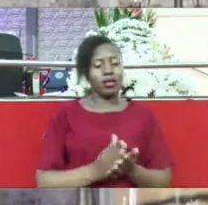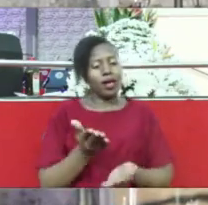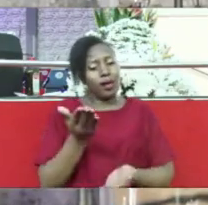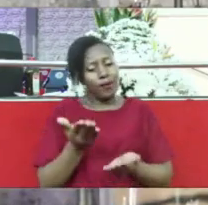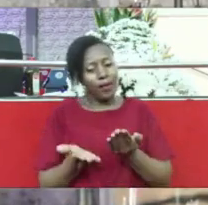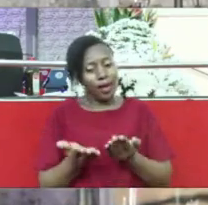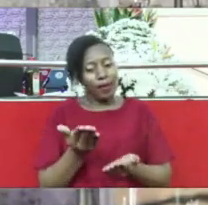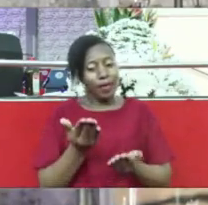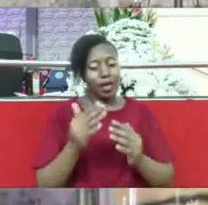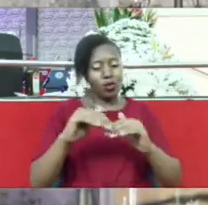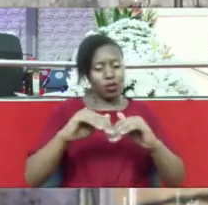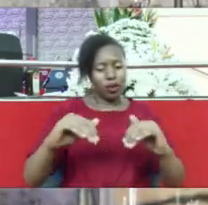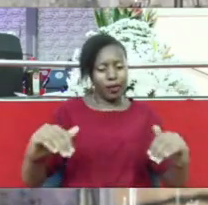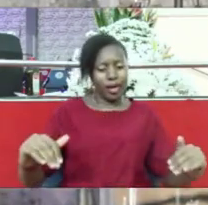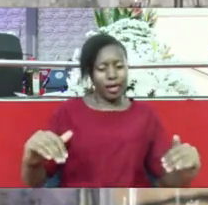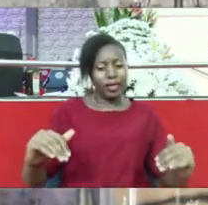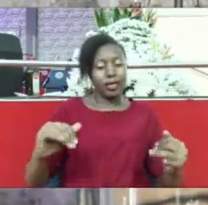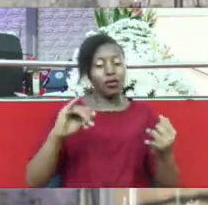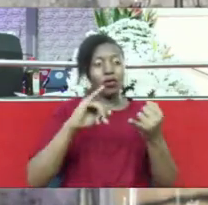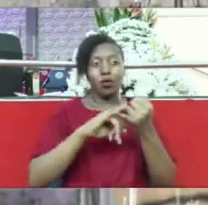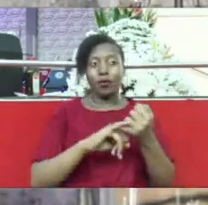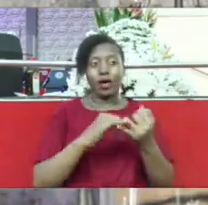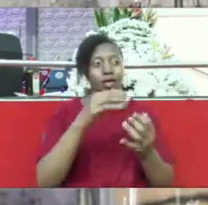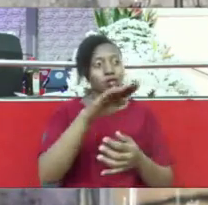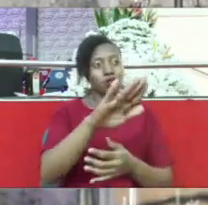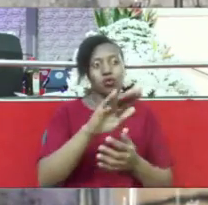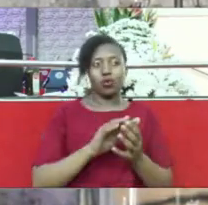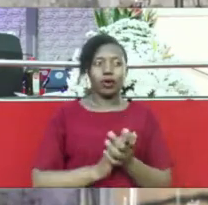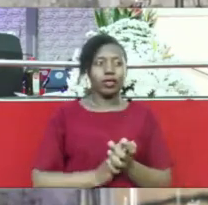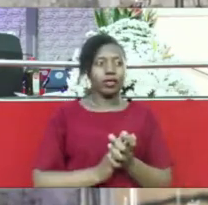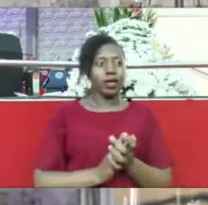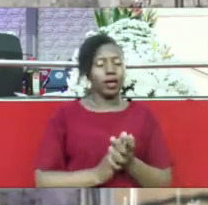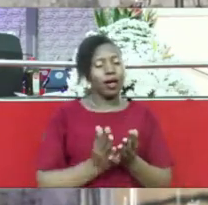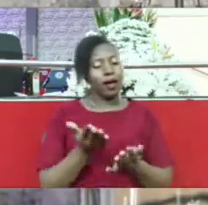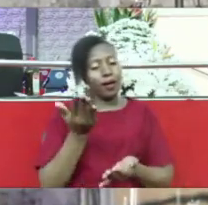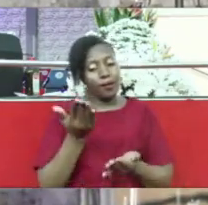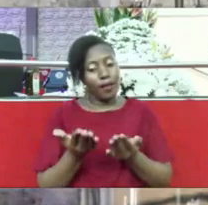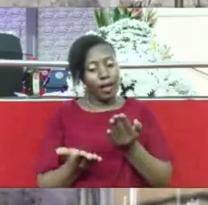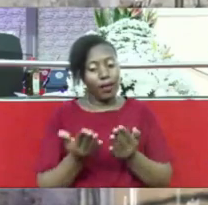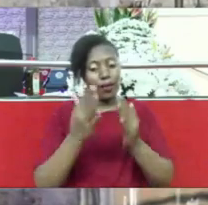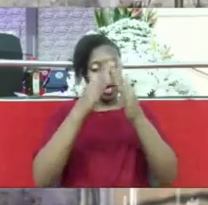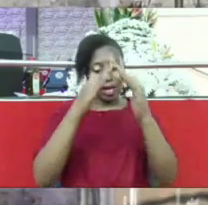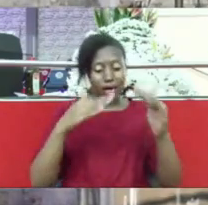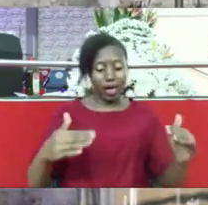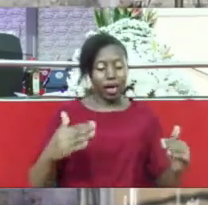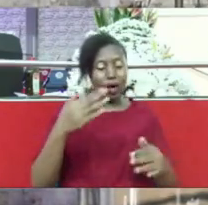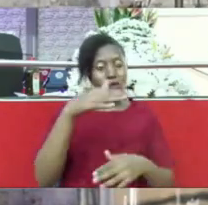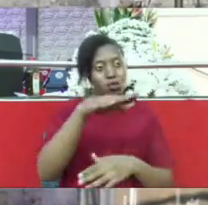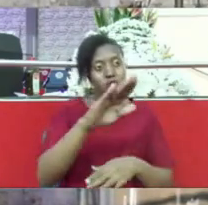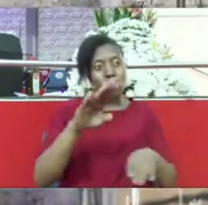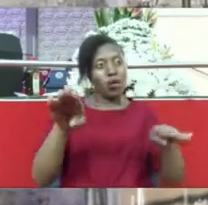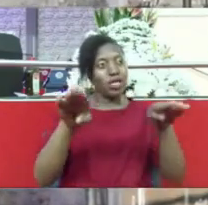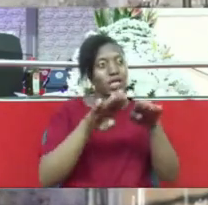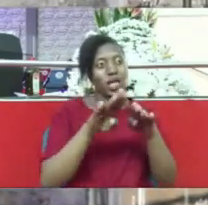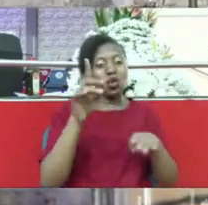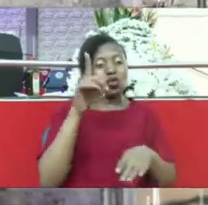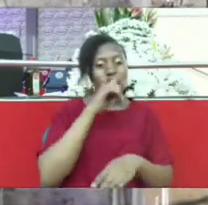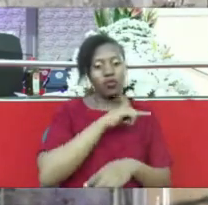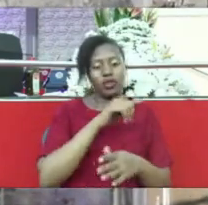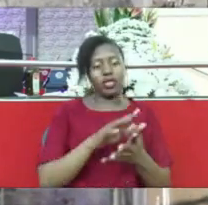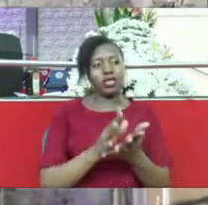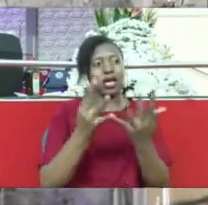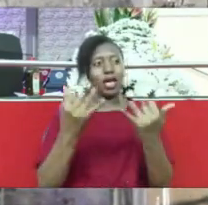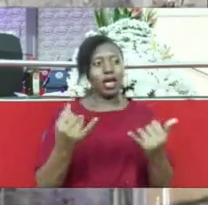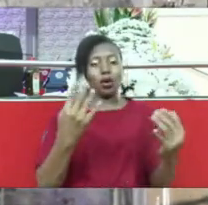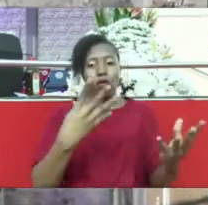from your spouse. Inaweza kuwa mmeachana na mume ama mke wako. It could be that your house is locked and now you have gone to seek refuge to a